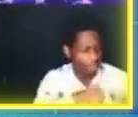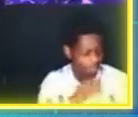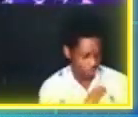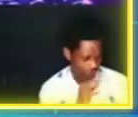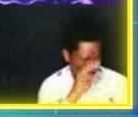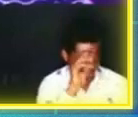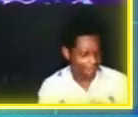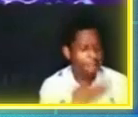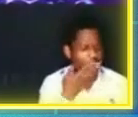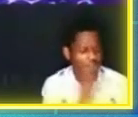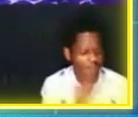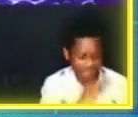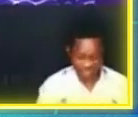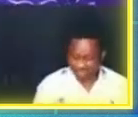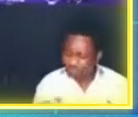di mfrisia